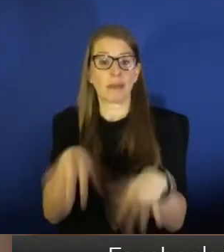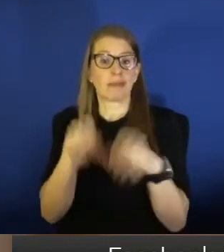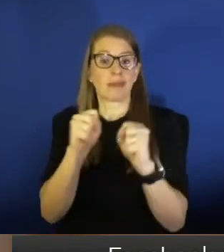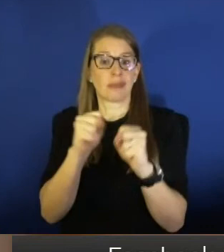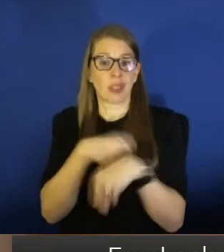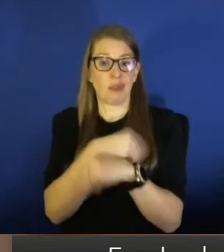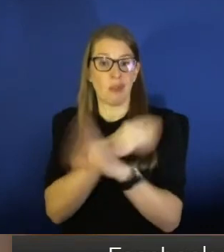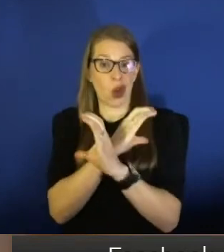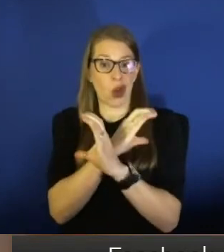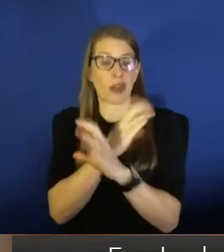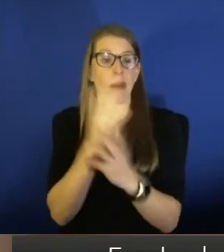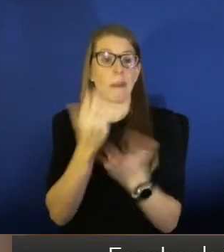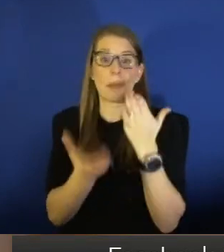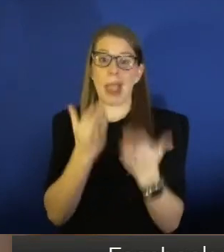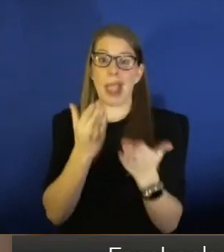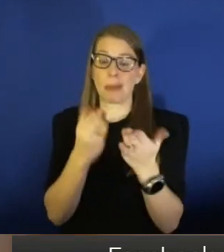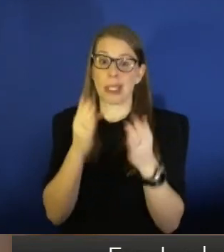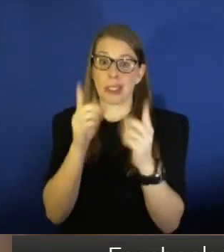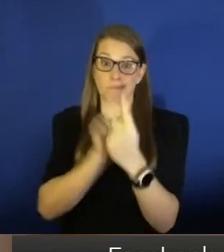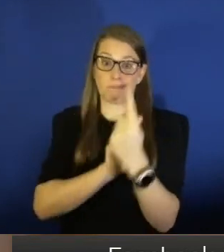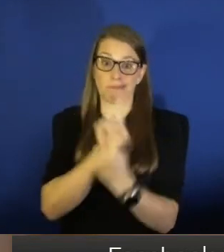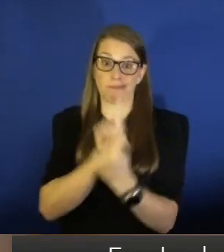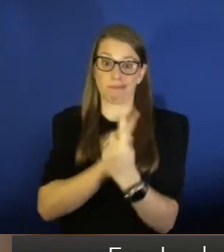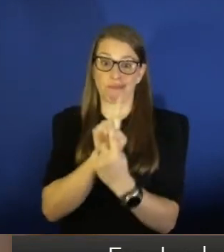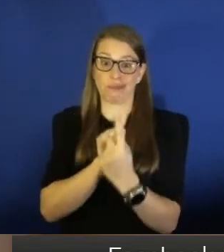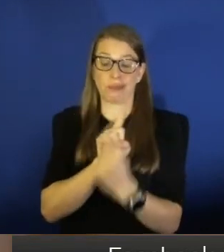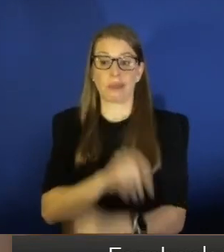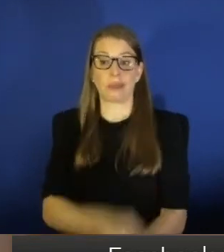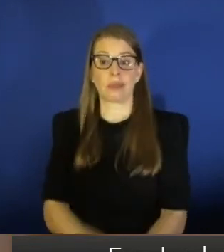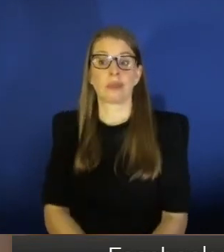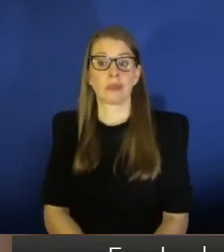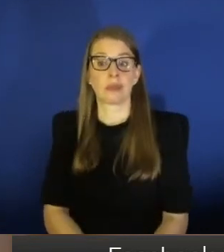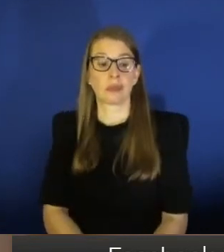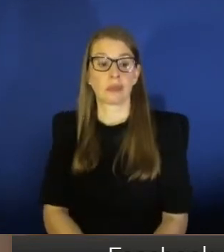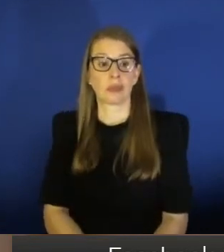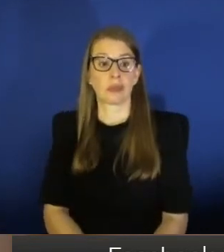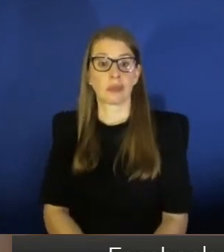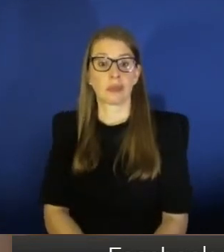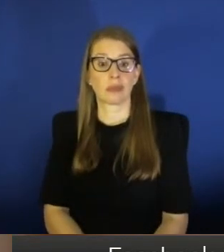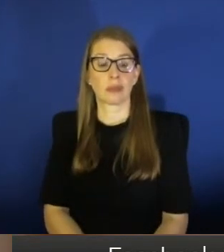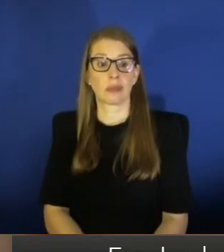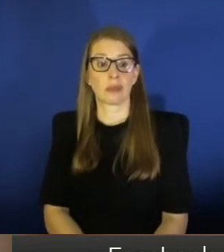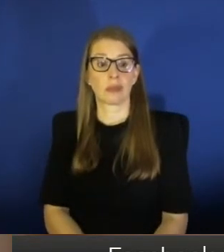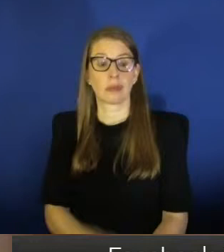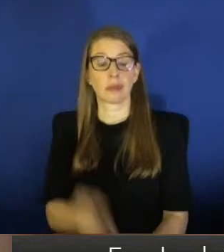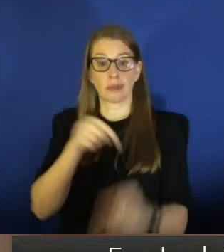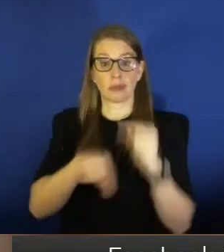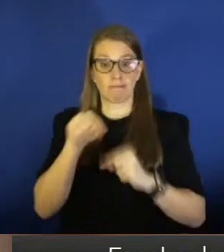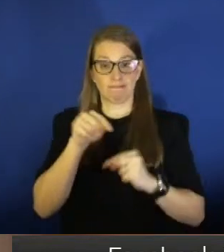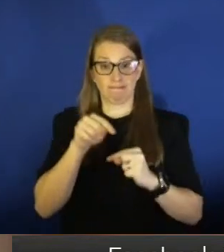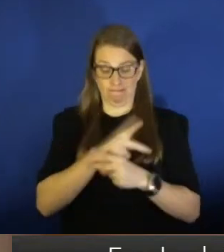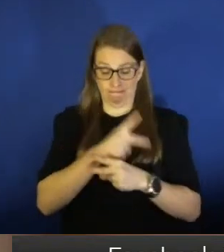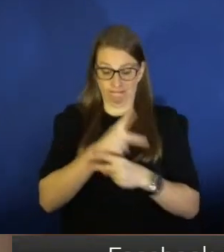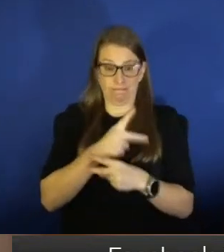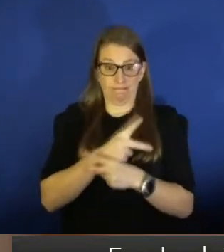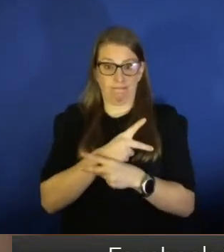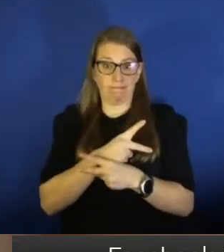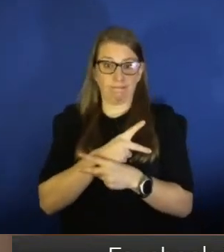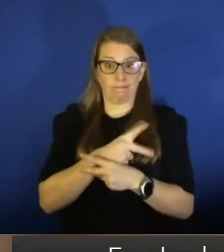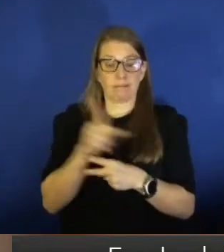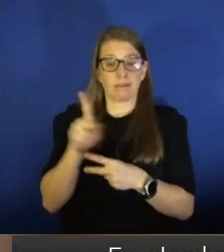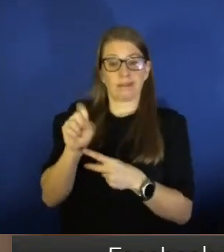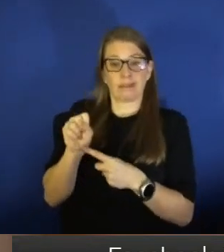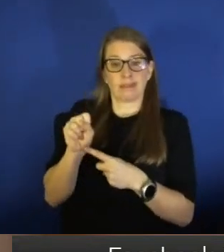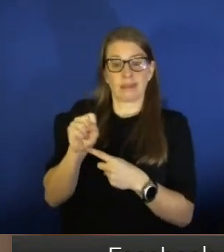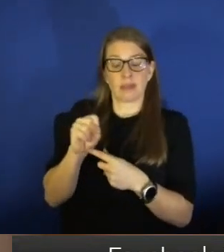We may be doing that in person. That we're also going to leverage capabilities within the University of Kansas